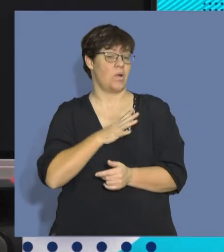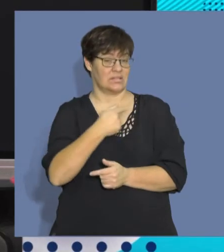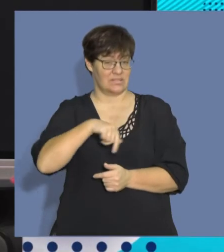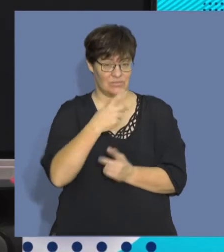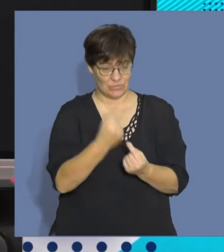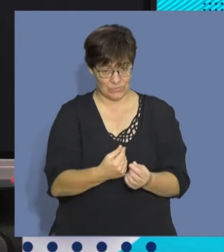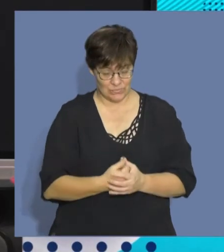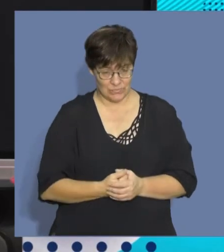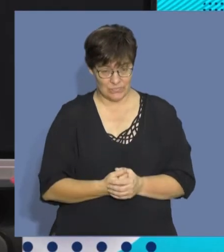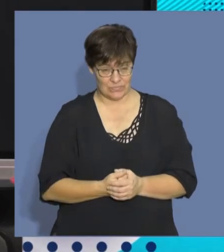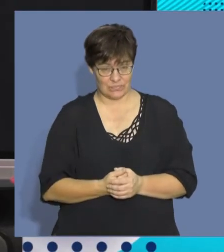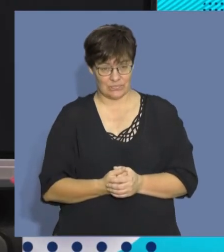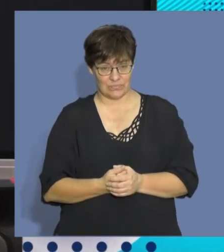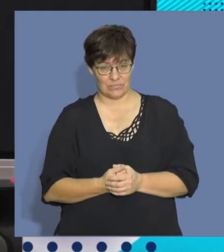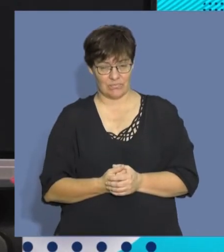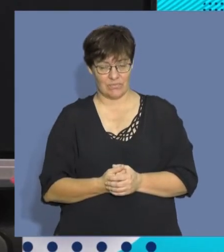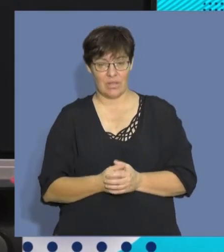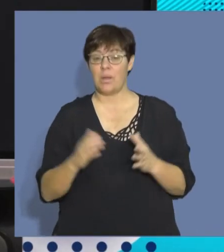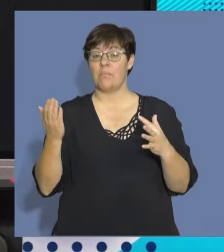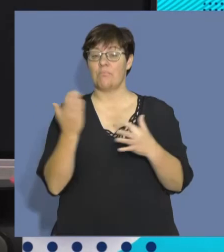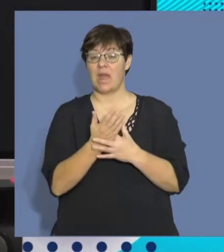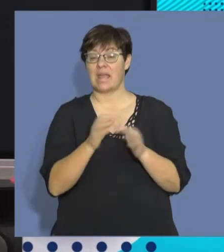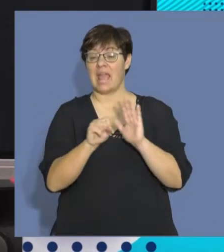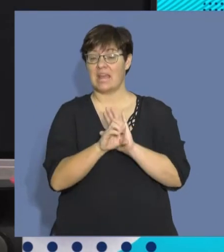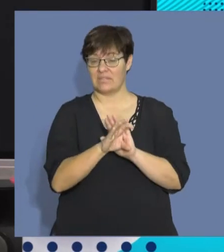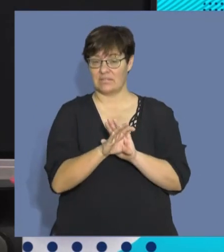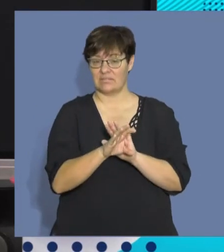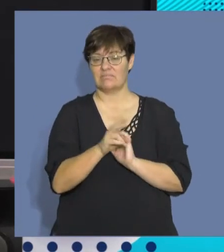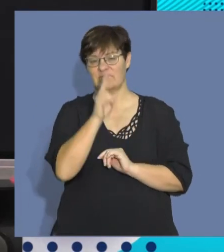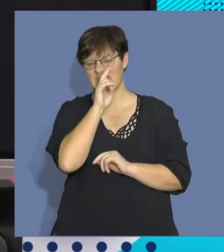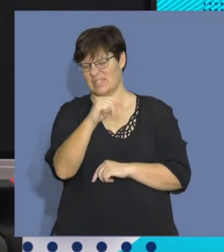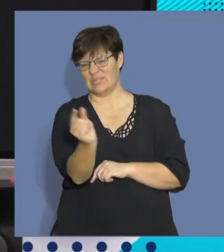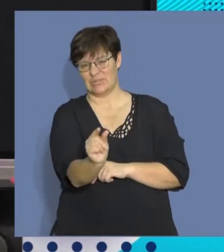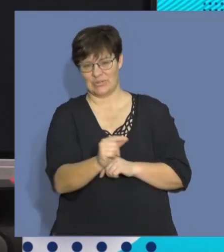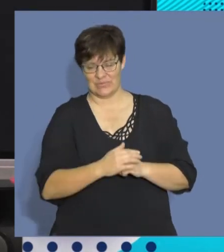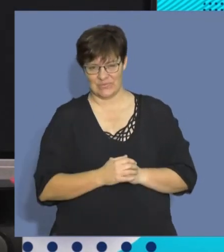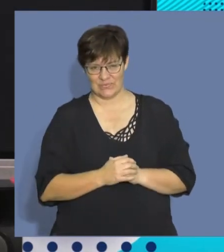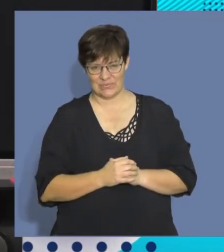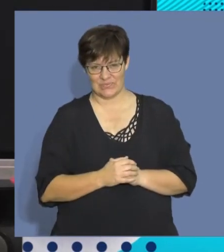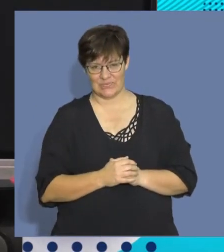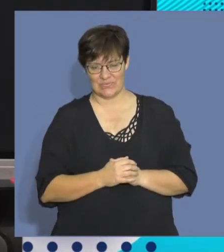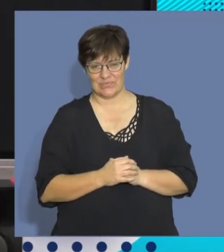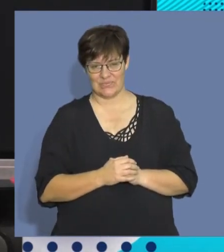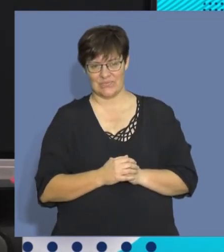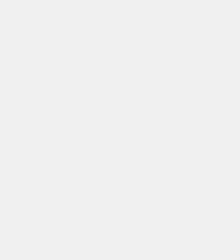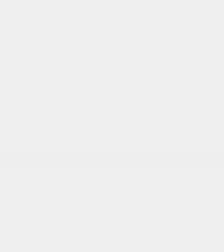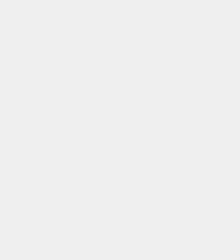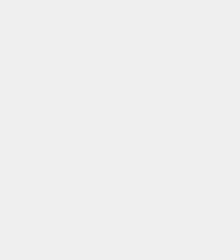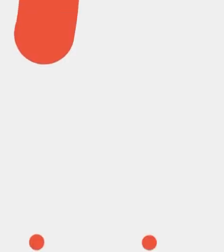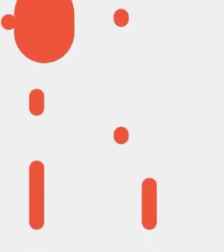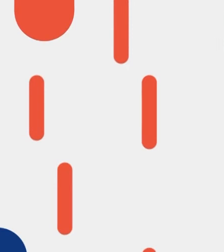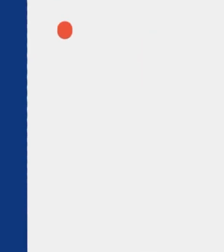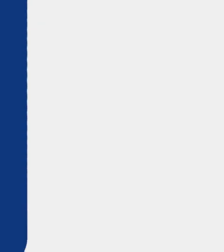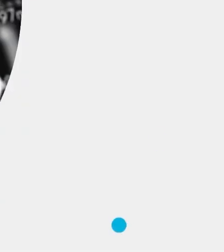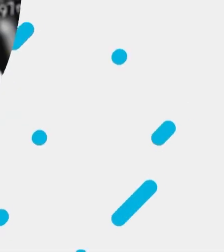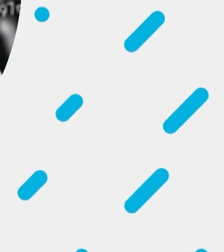to prove. Great. So we're going to go to an ad break now, and yeah, I'll see you guys soon.